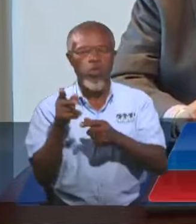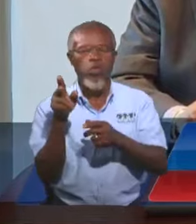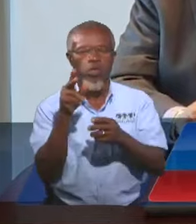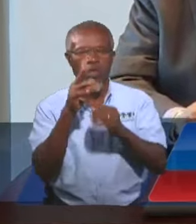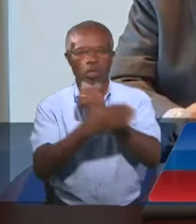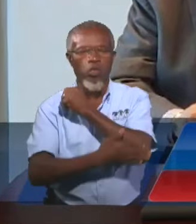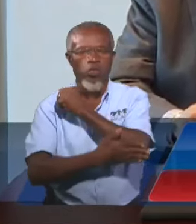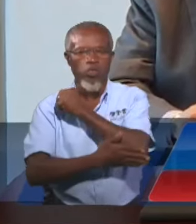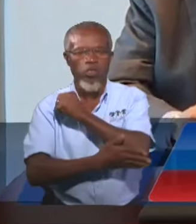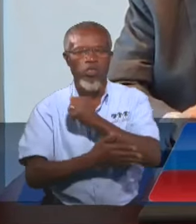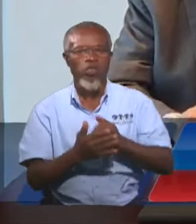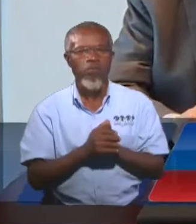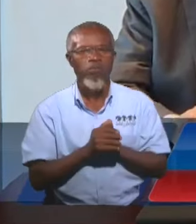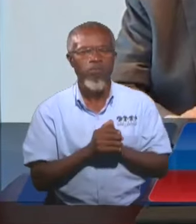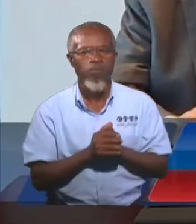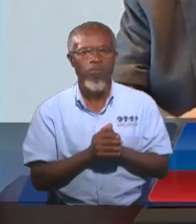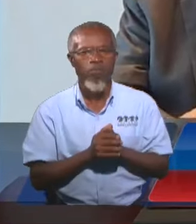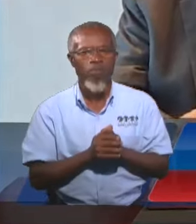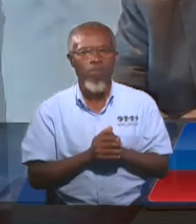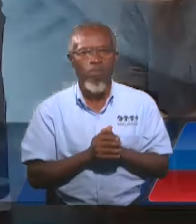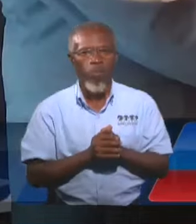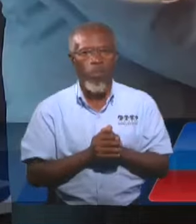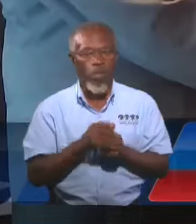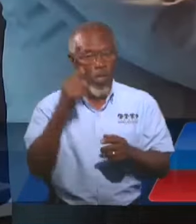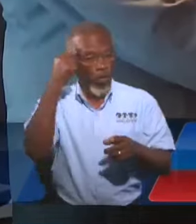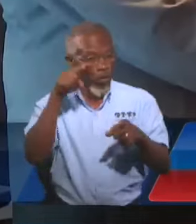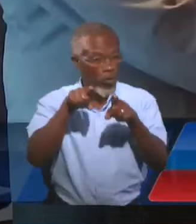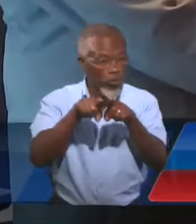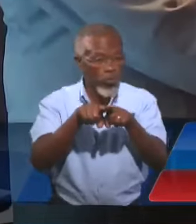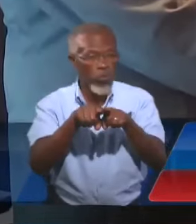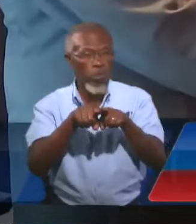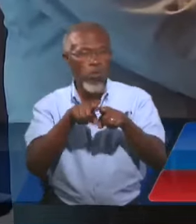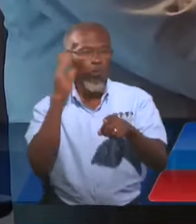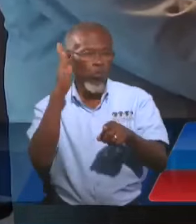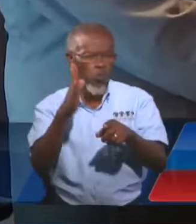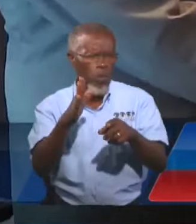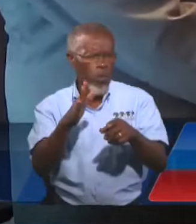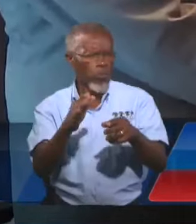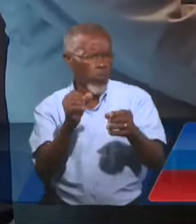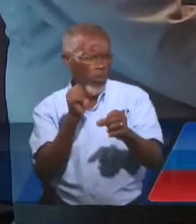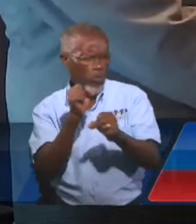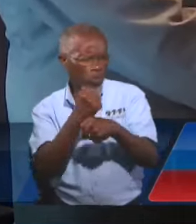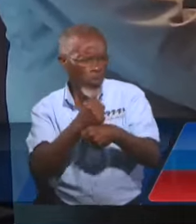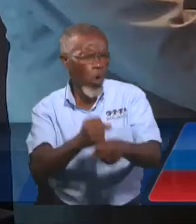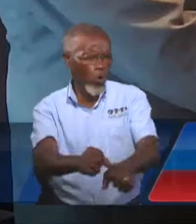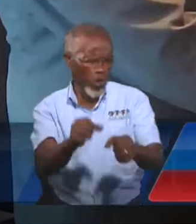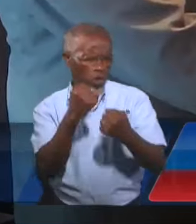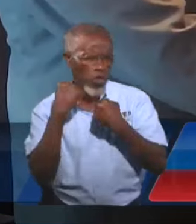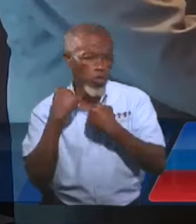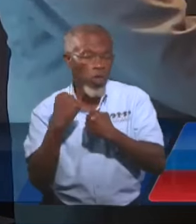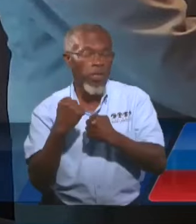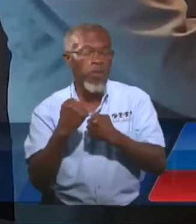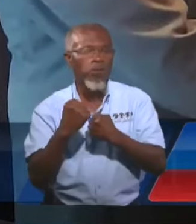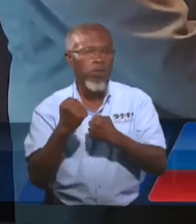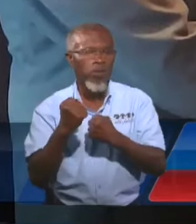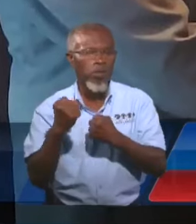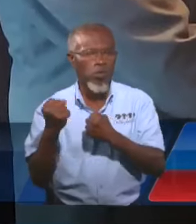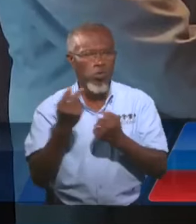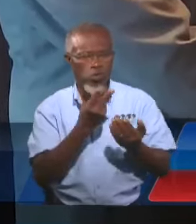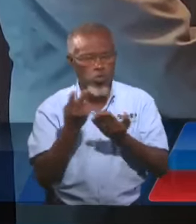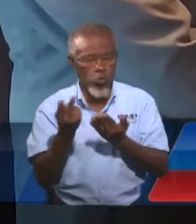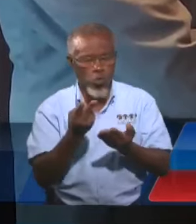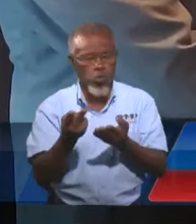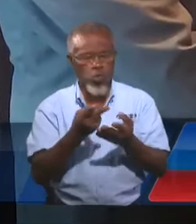of non-stop or one-stop services. The agreement is expected to strengthen diplomatic, cultural, and educational ties between the two